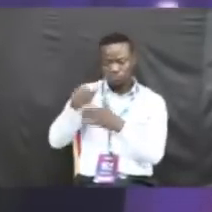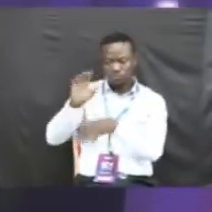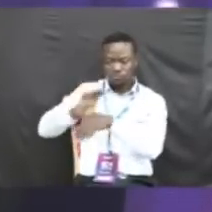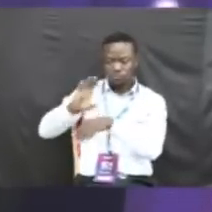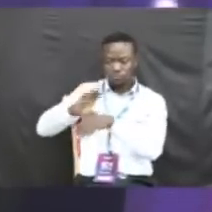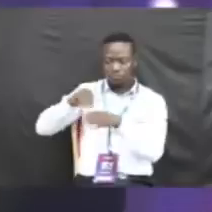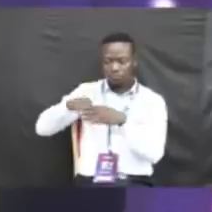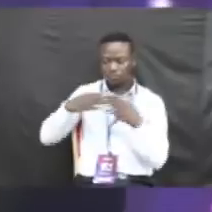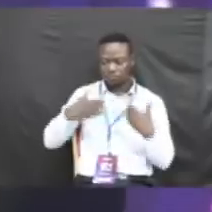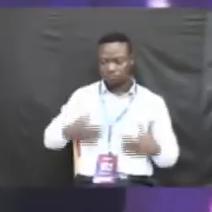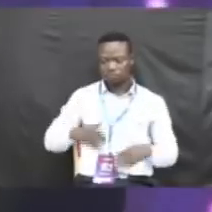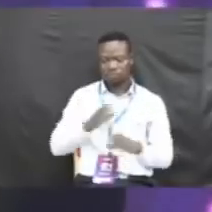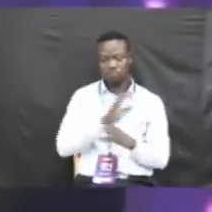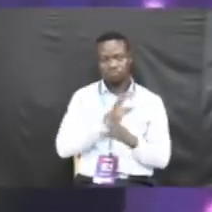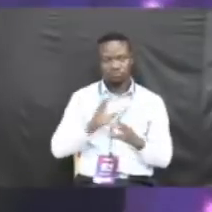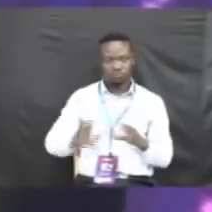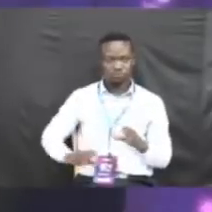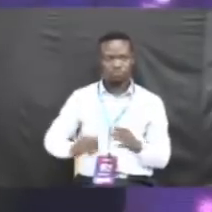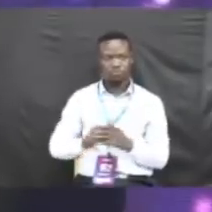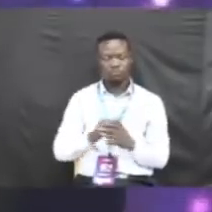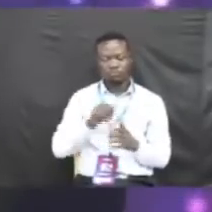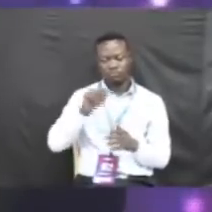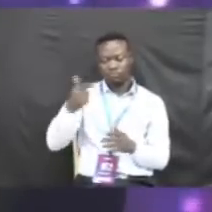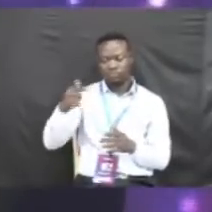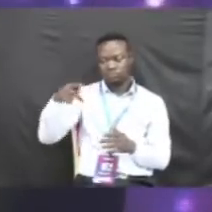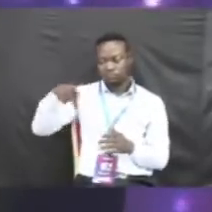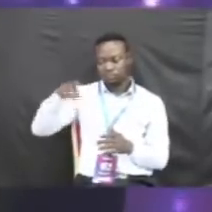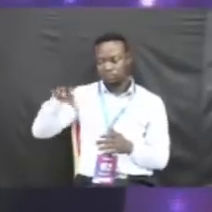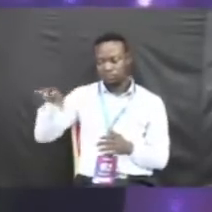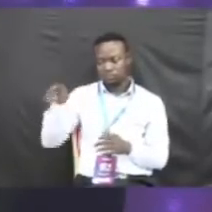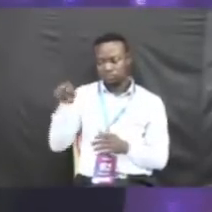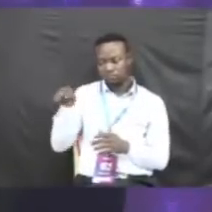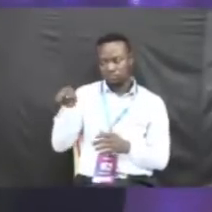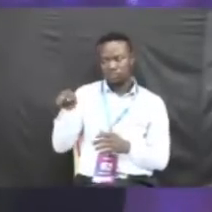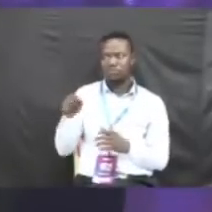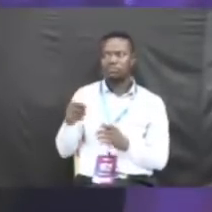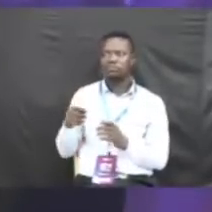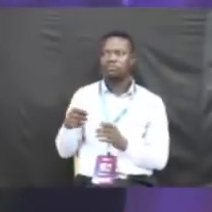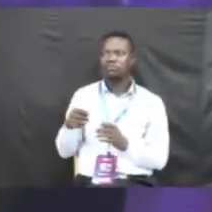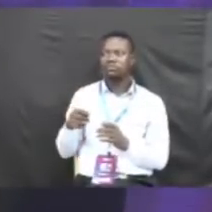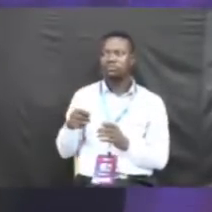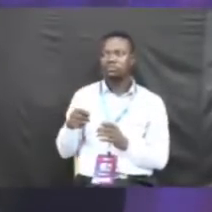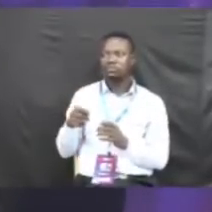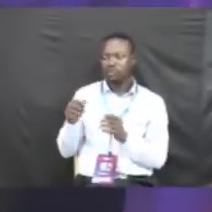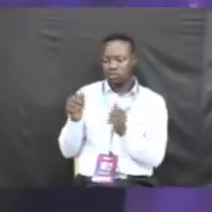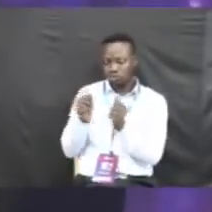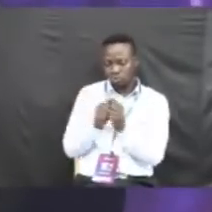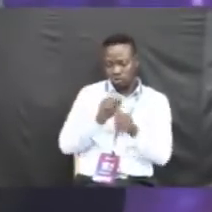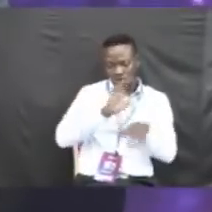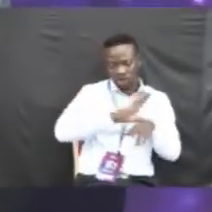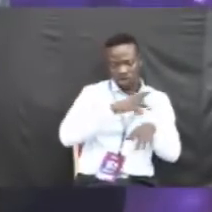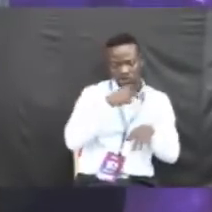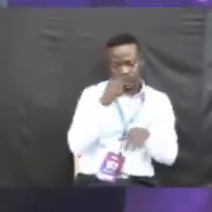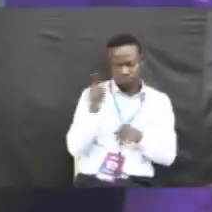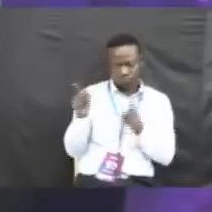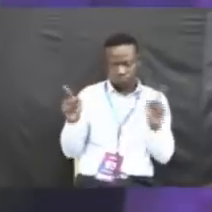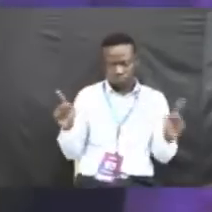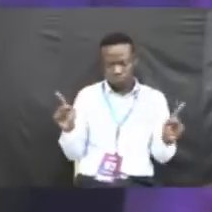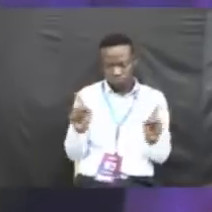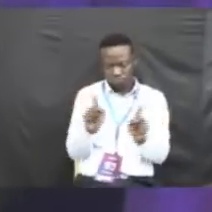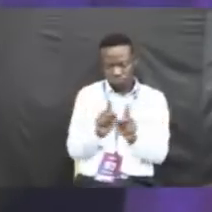in the body of Christ. The GPCC stands with the church of Pentecost as you seek the mind of